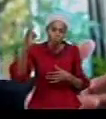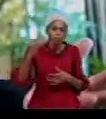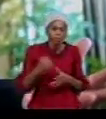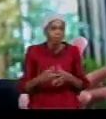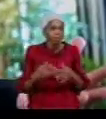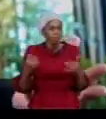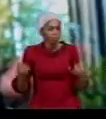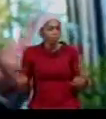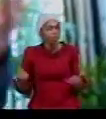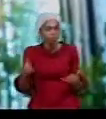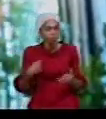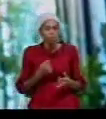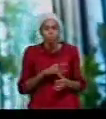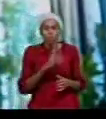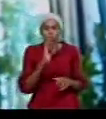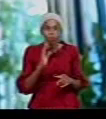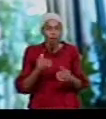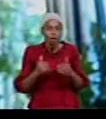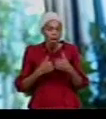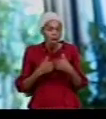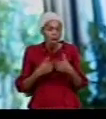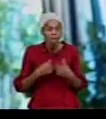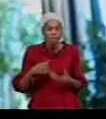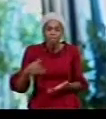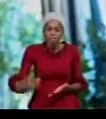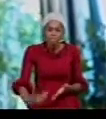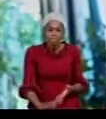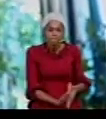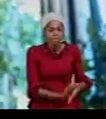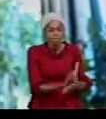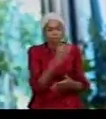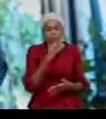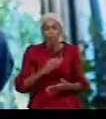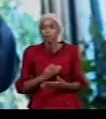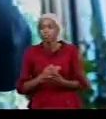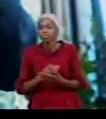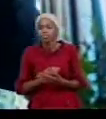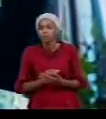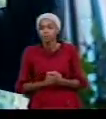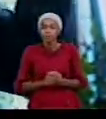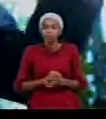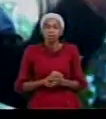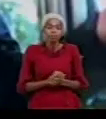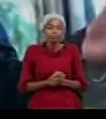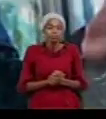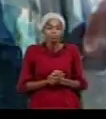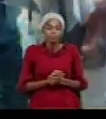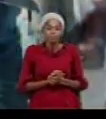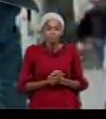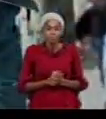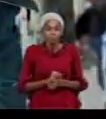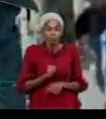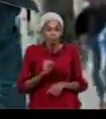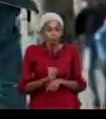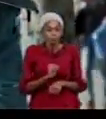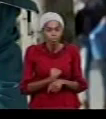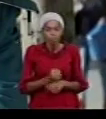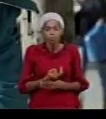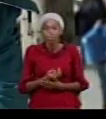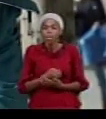to have a fresh commitment to the preaching of that gospel of God, a